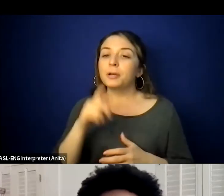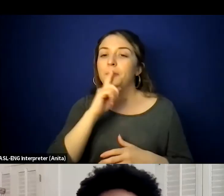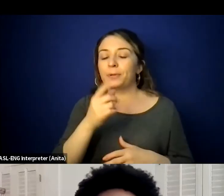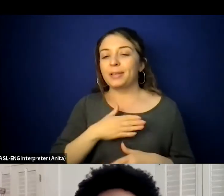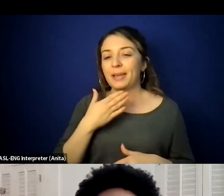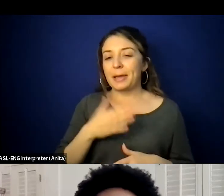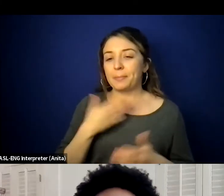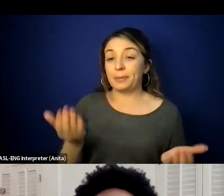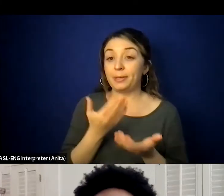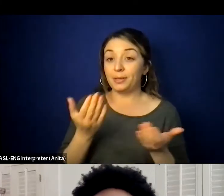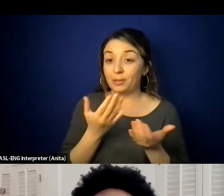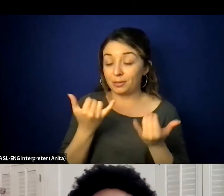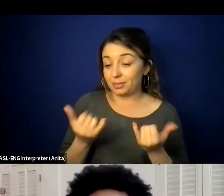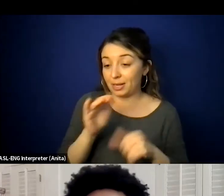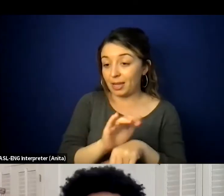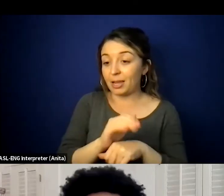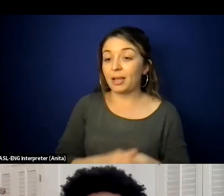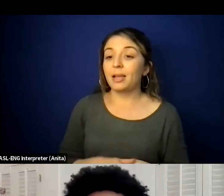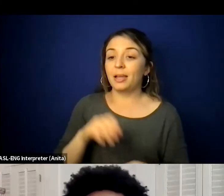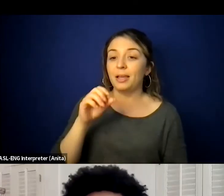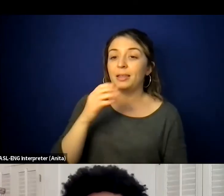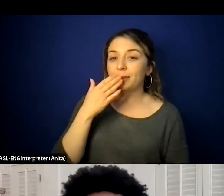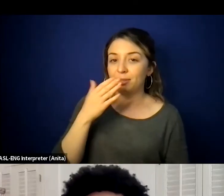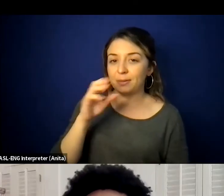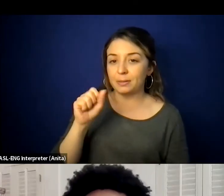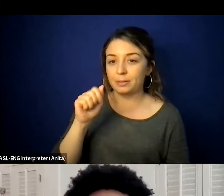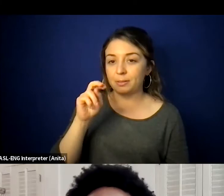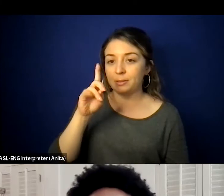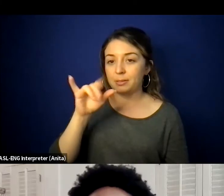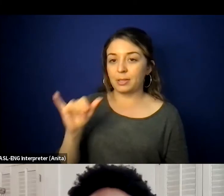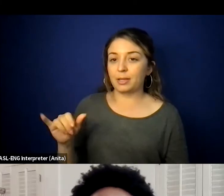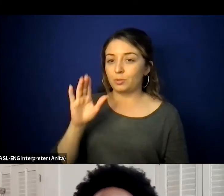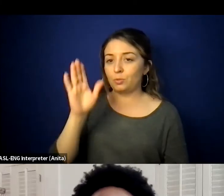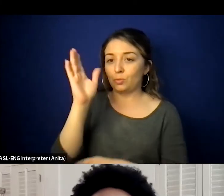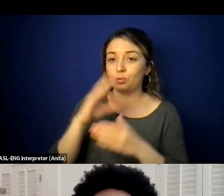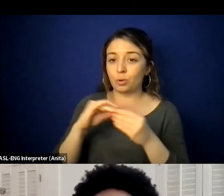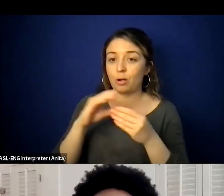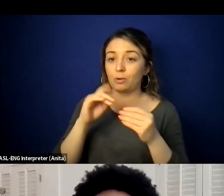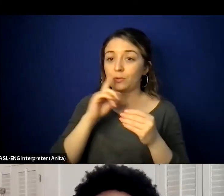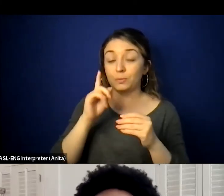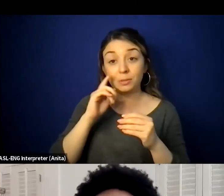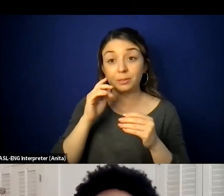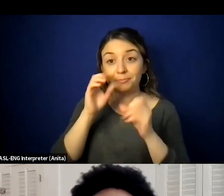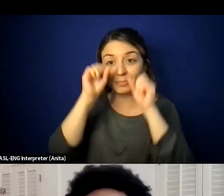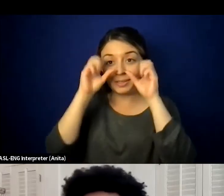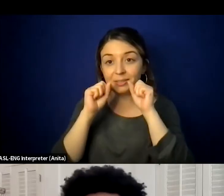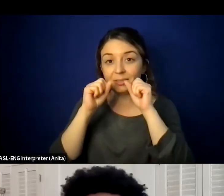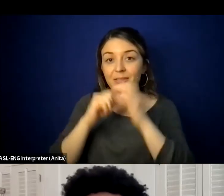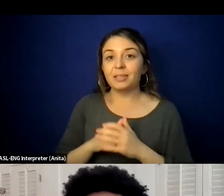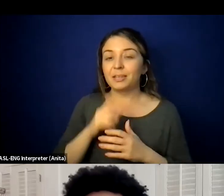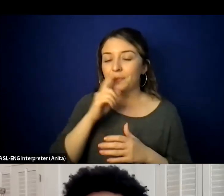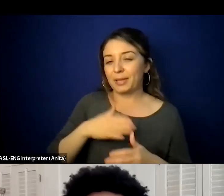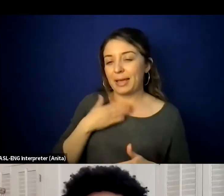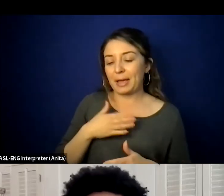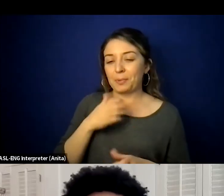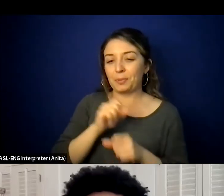be here tonight. And Sandy, so your talk was just extraordinary, and I'm really glad to